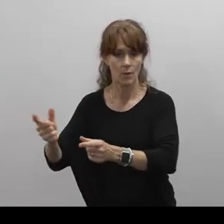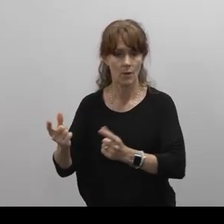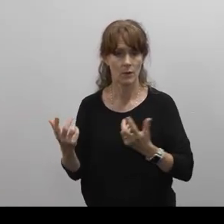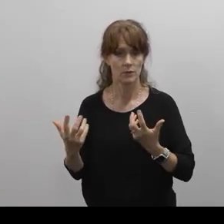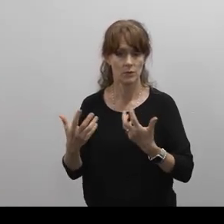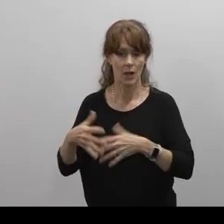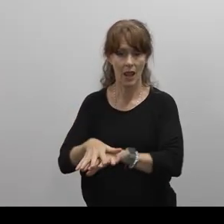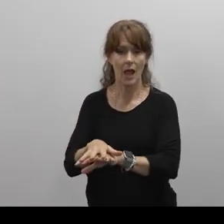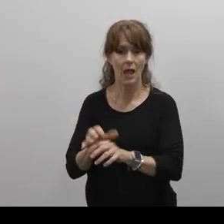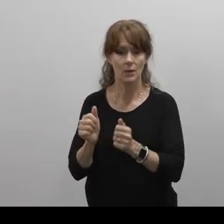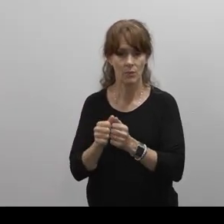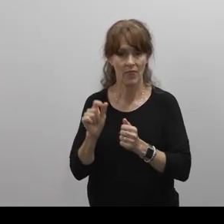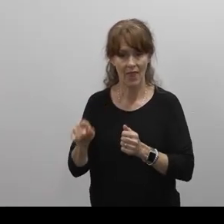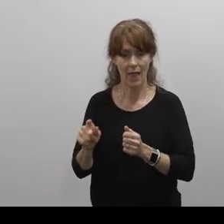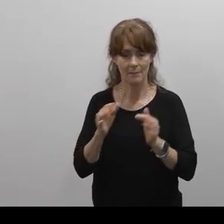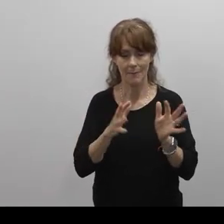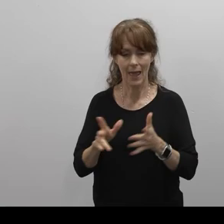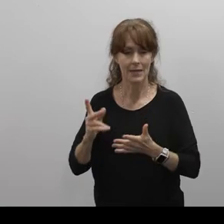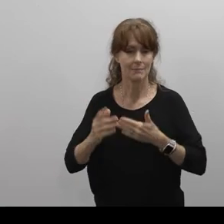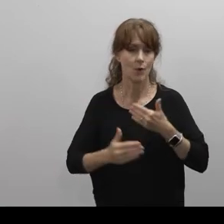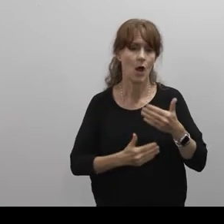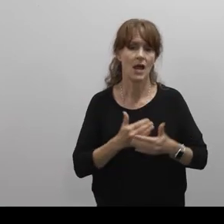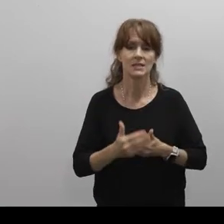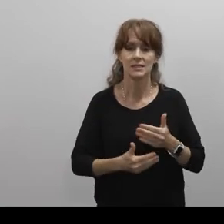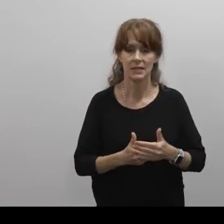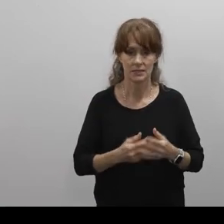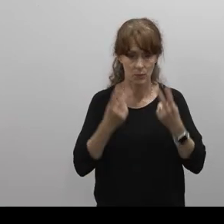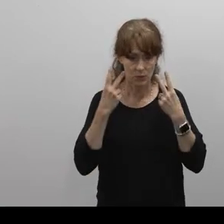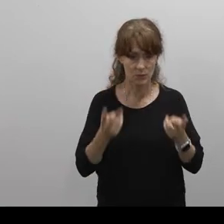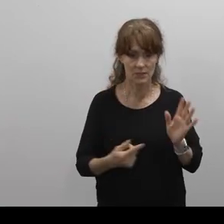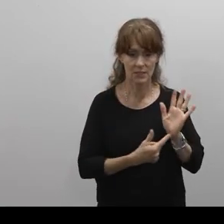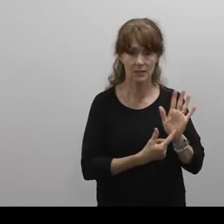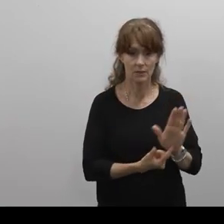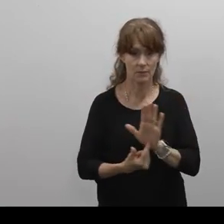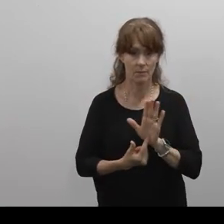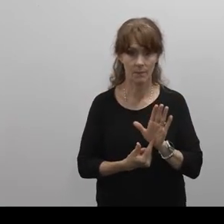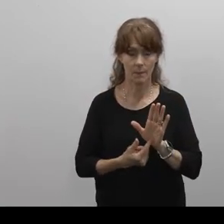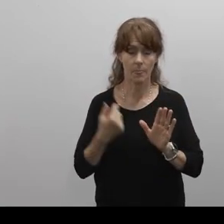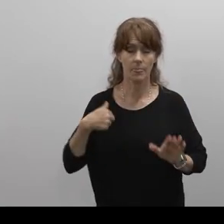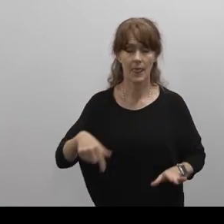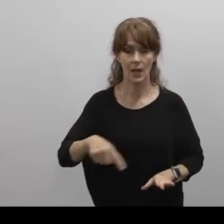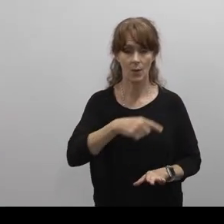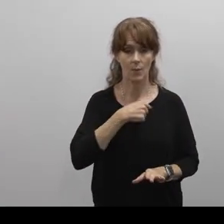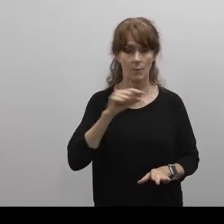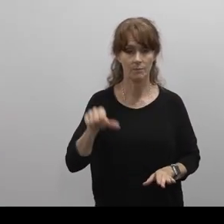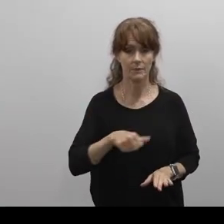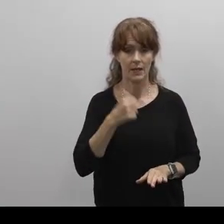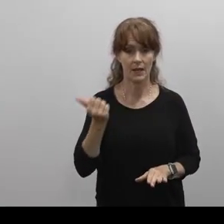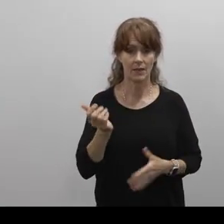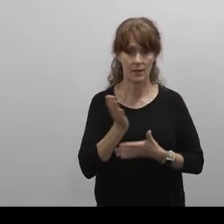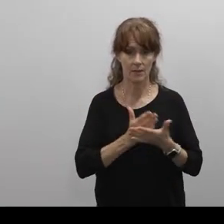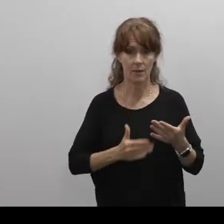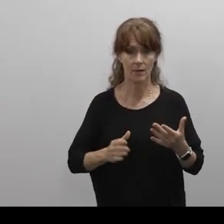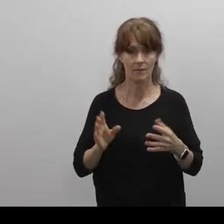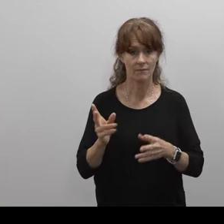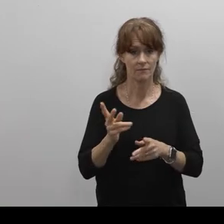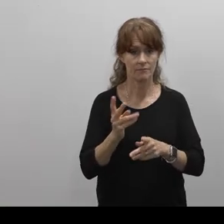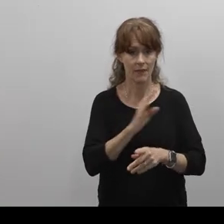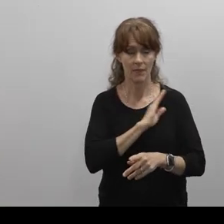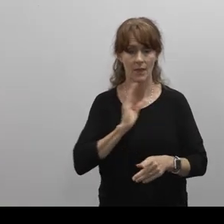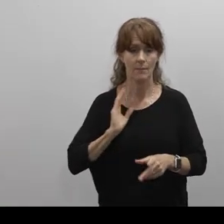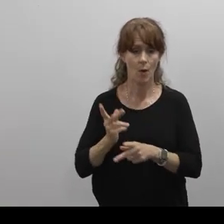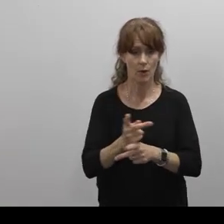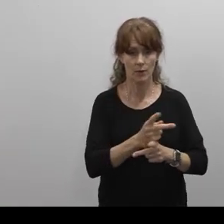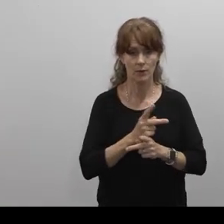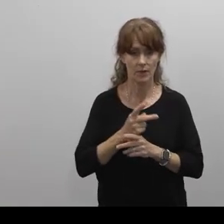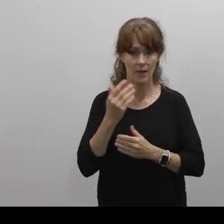that strategic planning process. And so what you can see represented is that we are in another iteration for board governance, another iteration